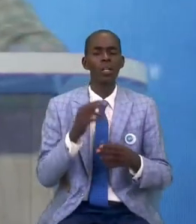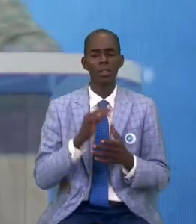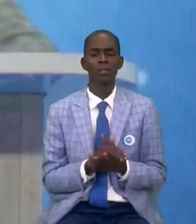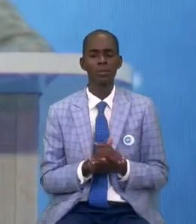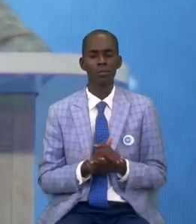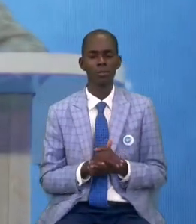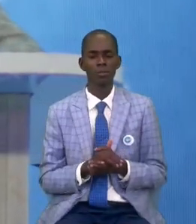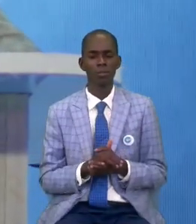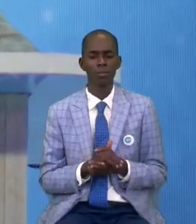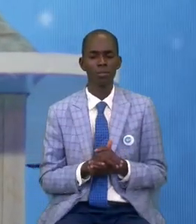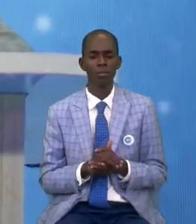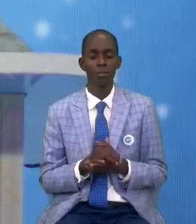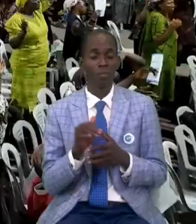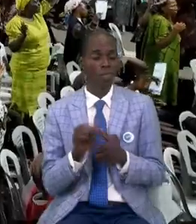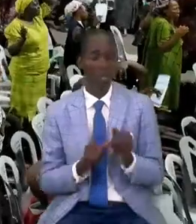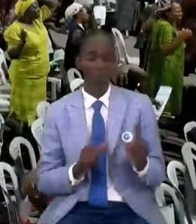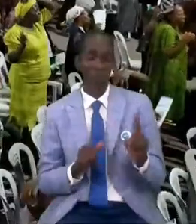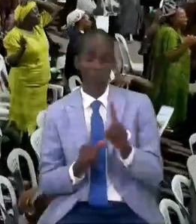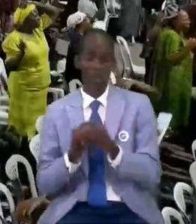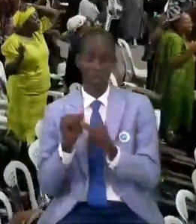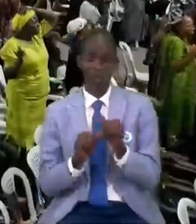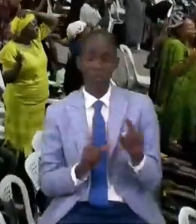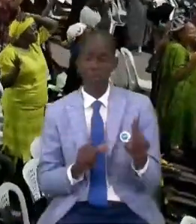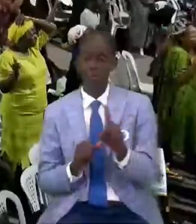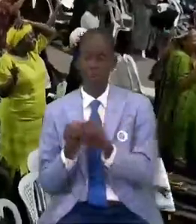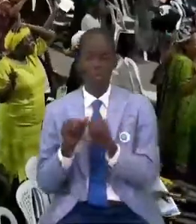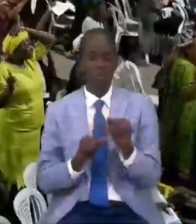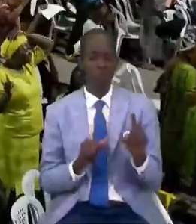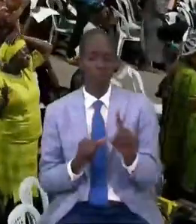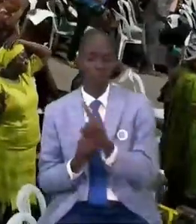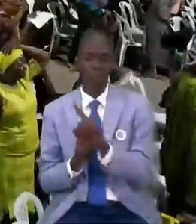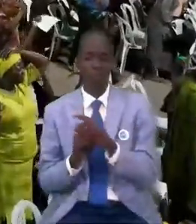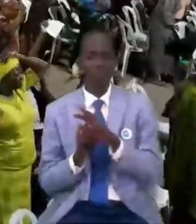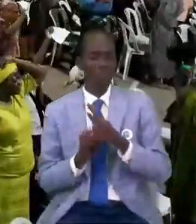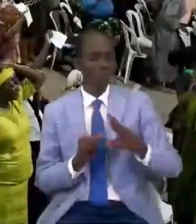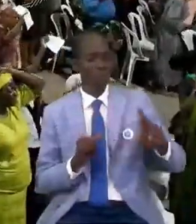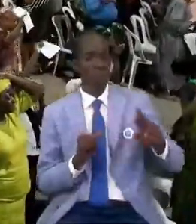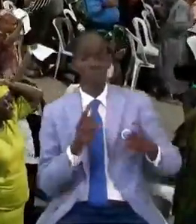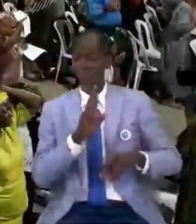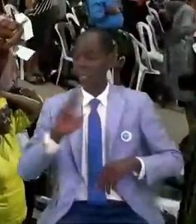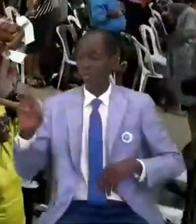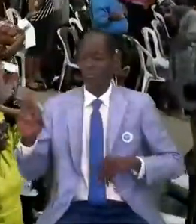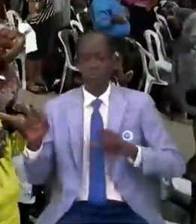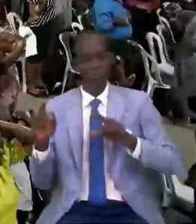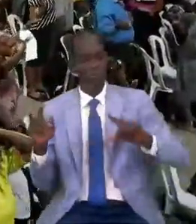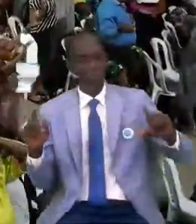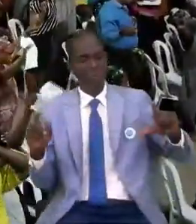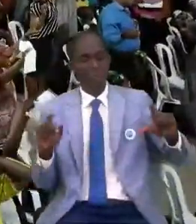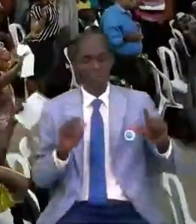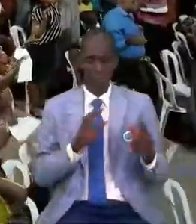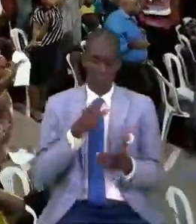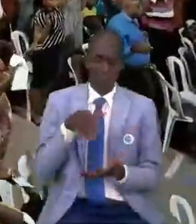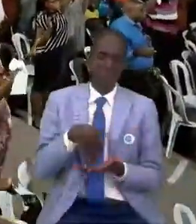Everyone, right, left, center, at the back, over the radio, over